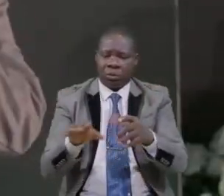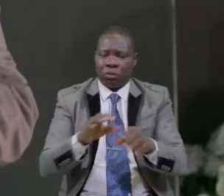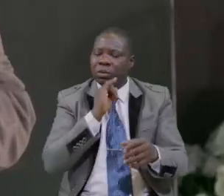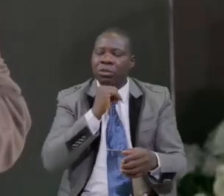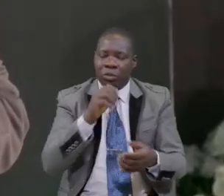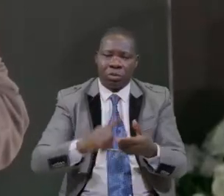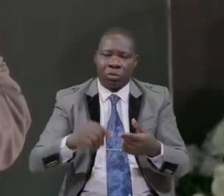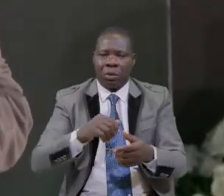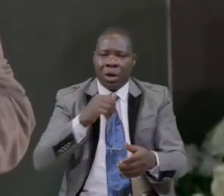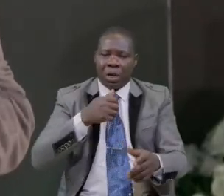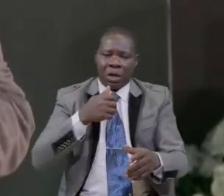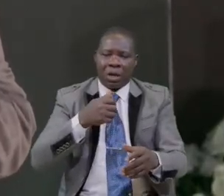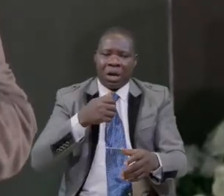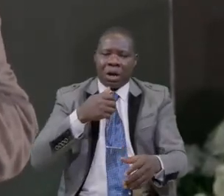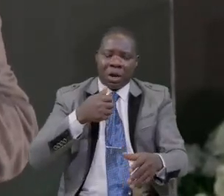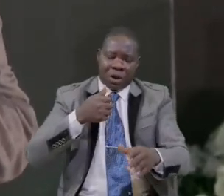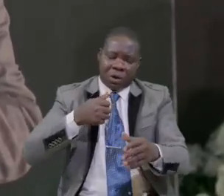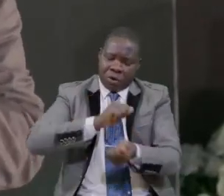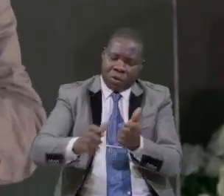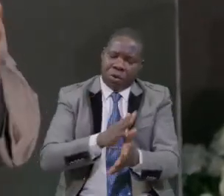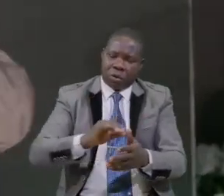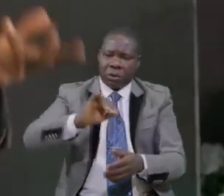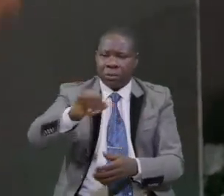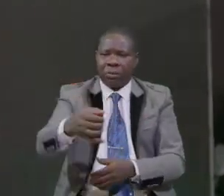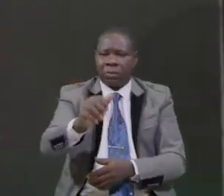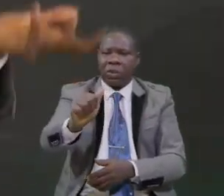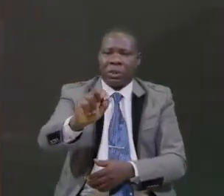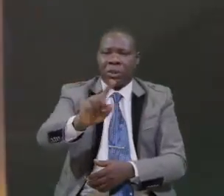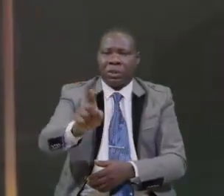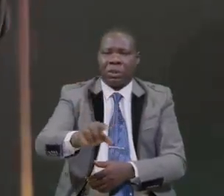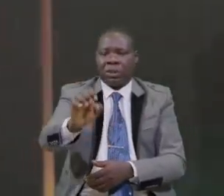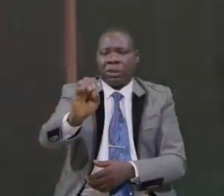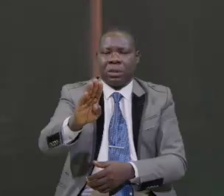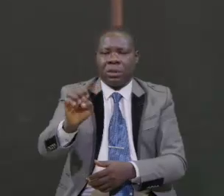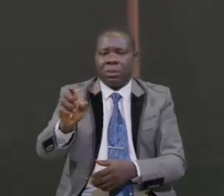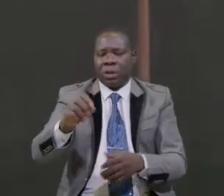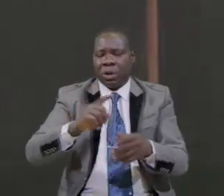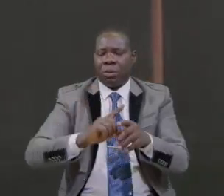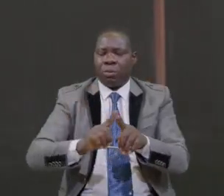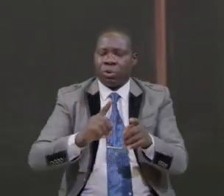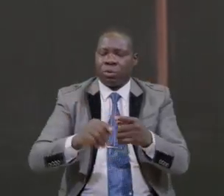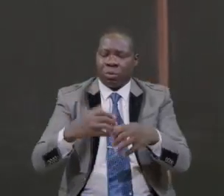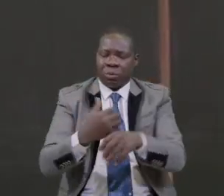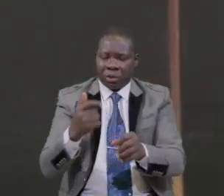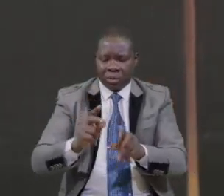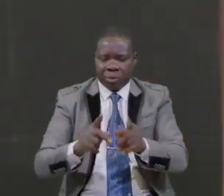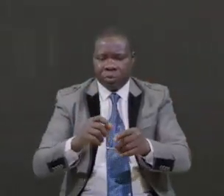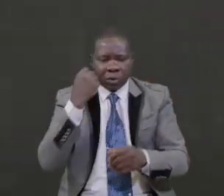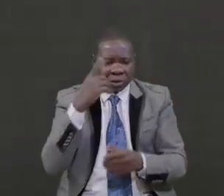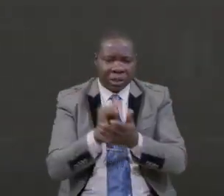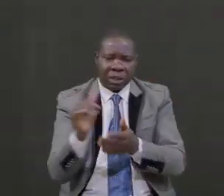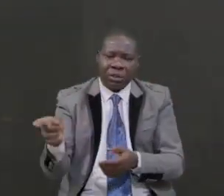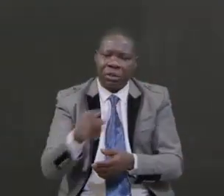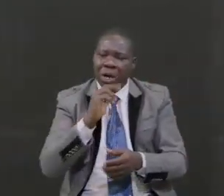All he wanted to do is for the people to realize that halting between two opinions will not lead them anywhere.